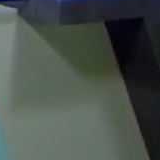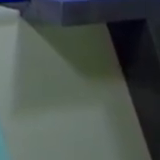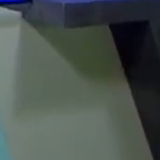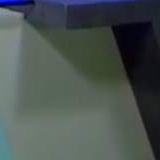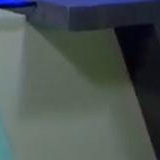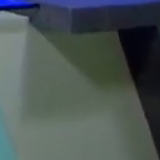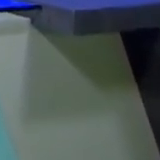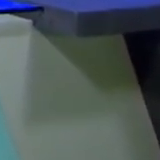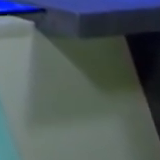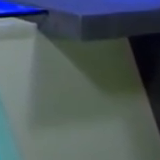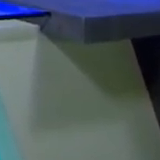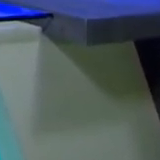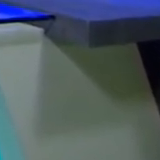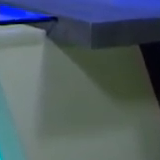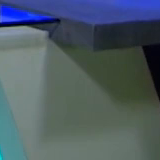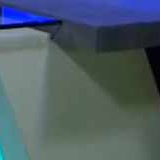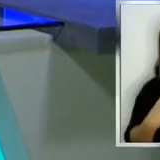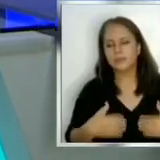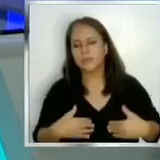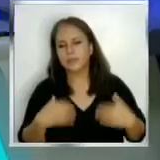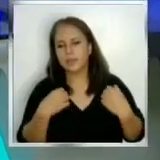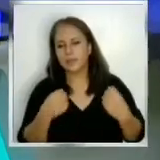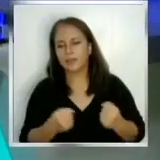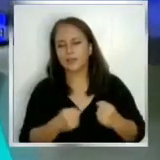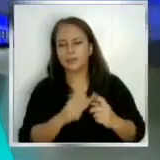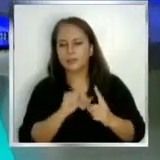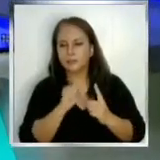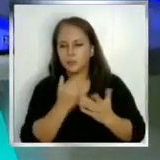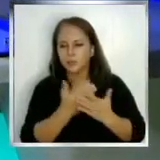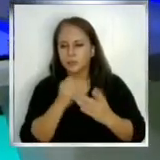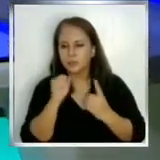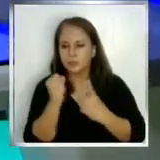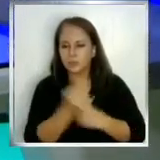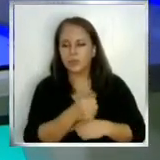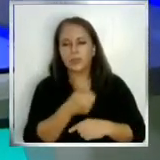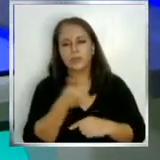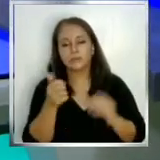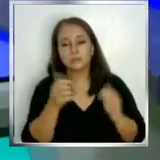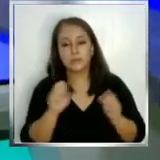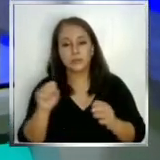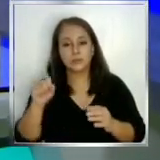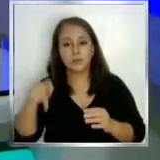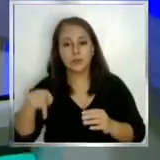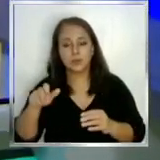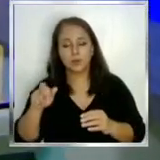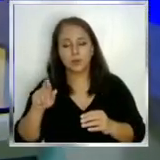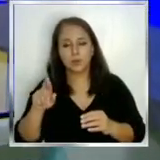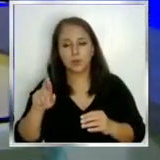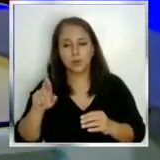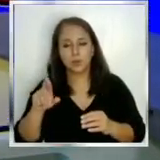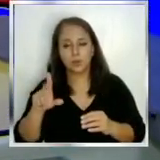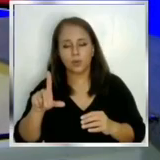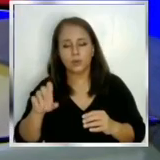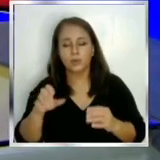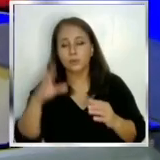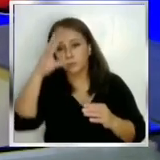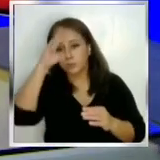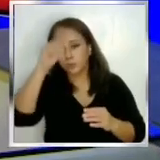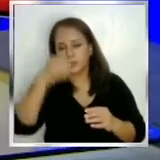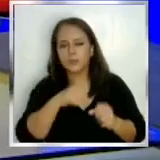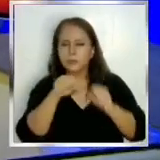More than physical health at well-being, may ipaparaw pinaghahandaan ang ilang sparkle boys na sumabak sa boxing at jiu-jitsu